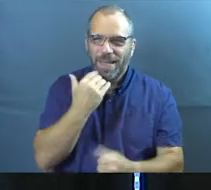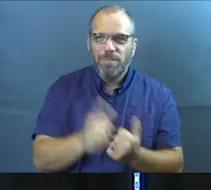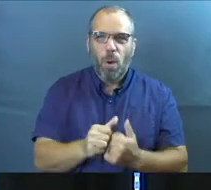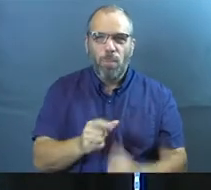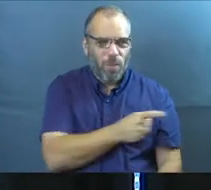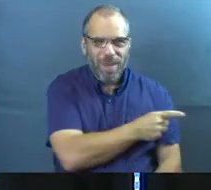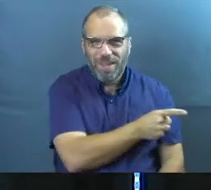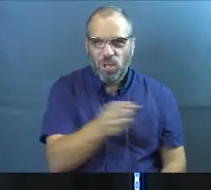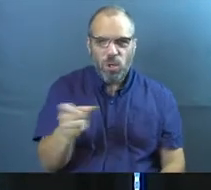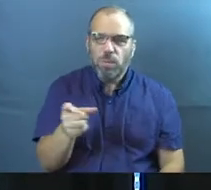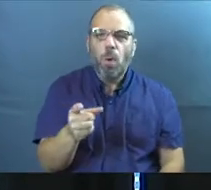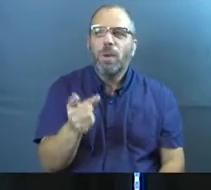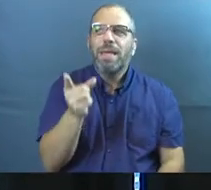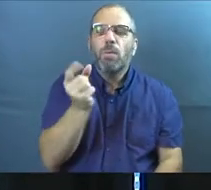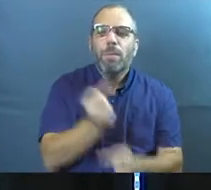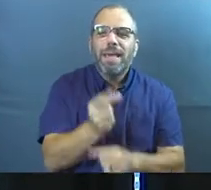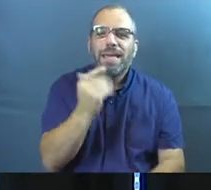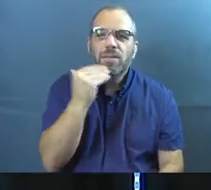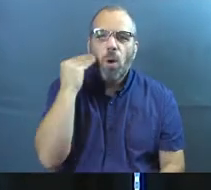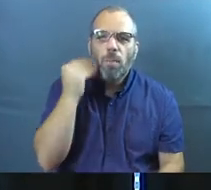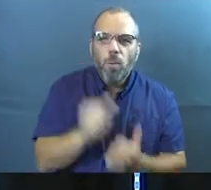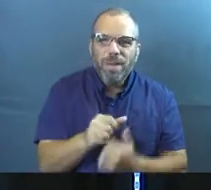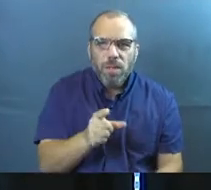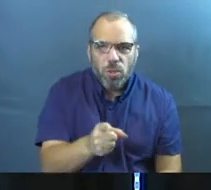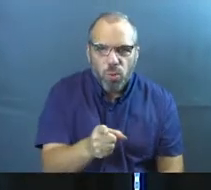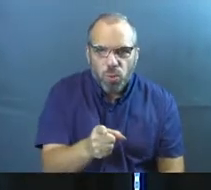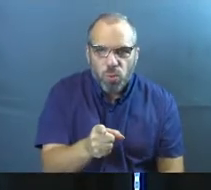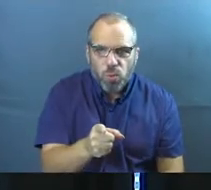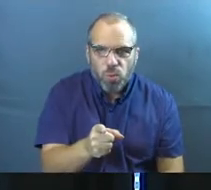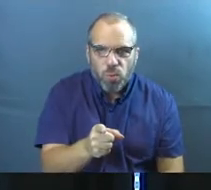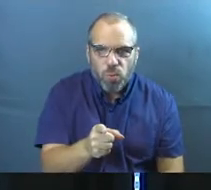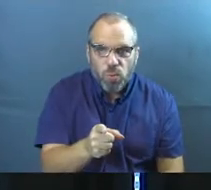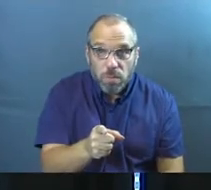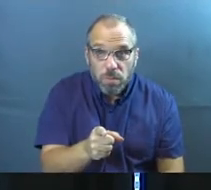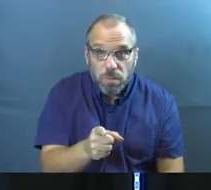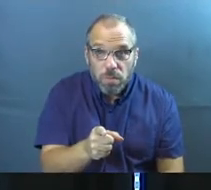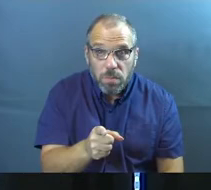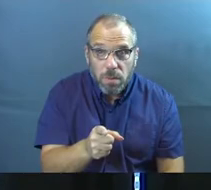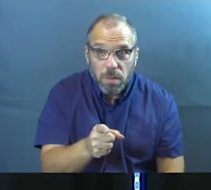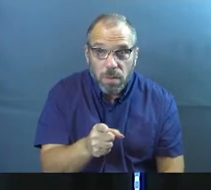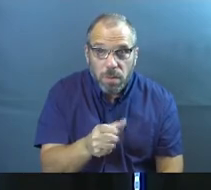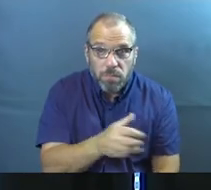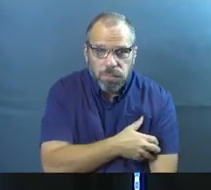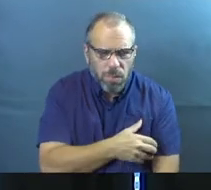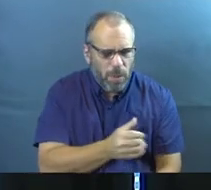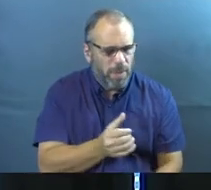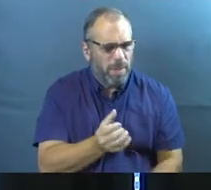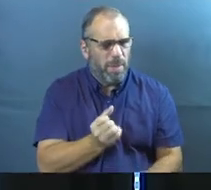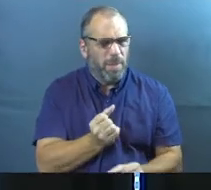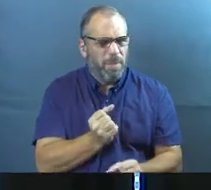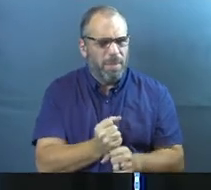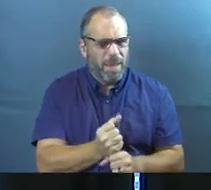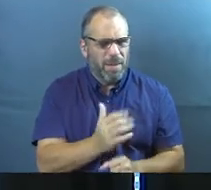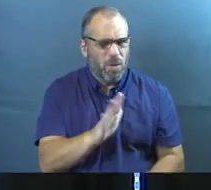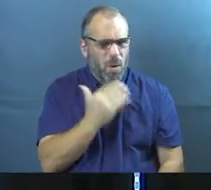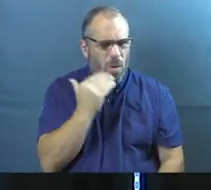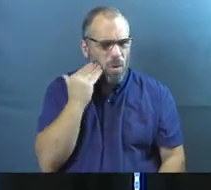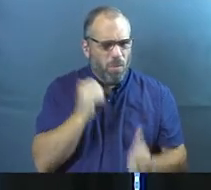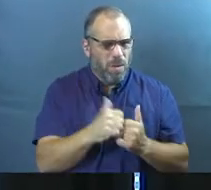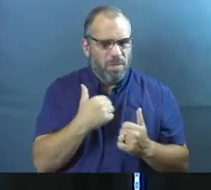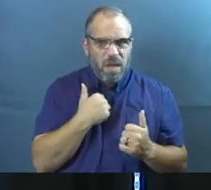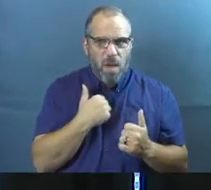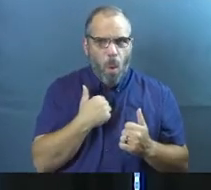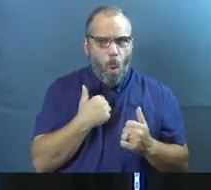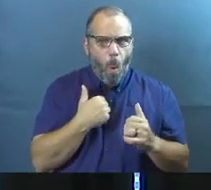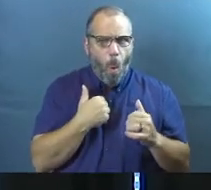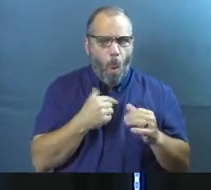you individually. That's powerful. What do you mean, make your home with me? Those are big